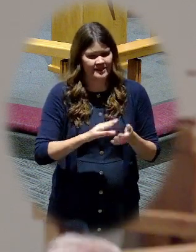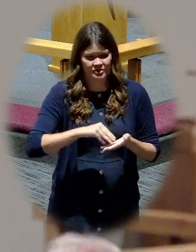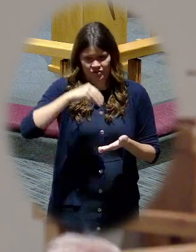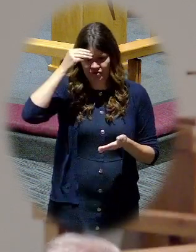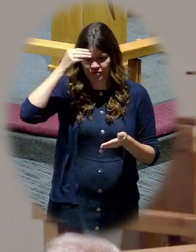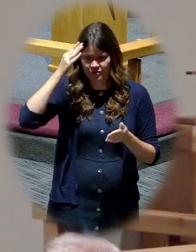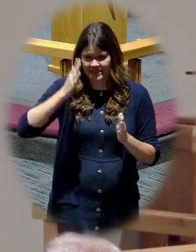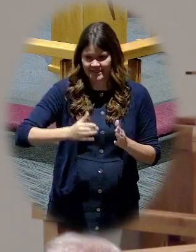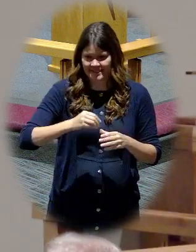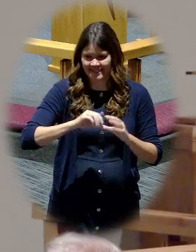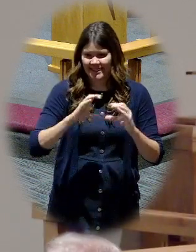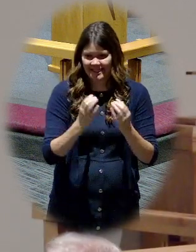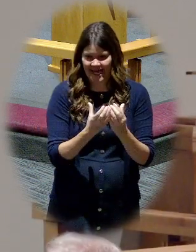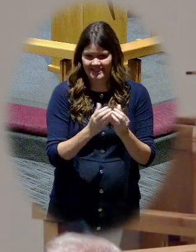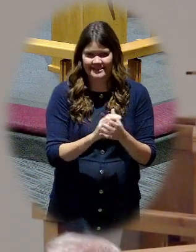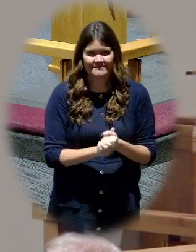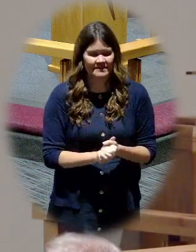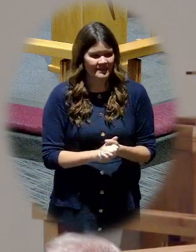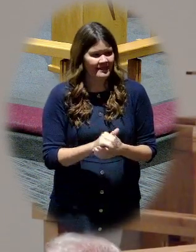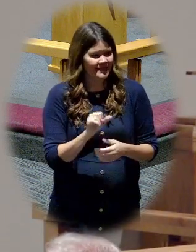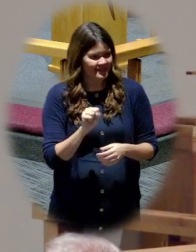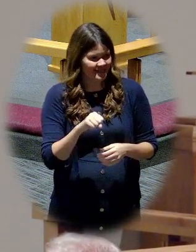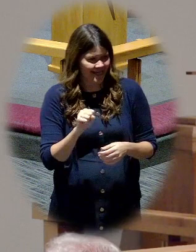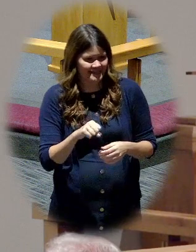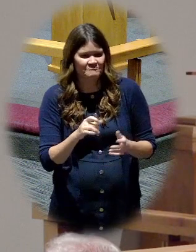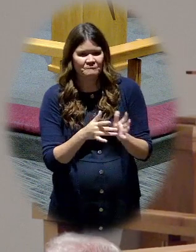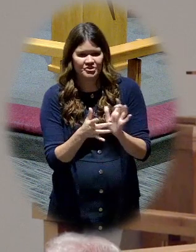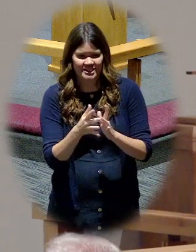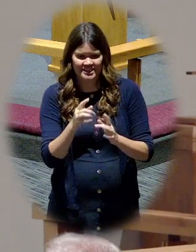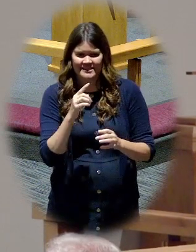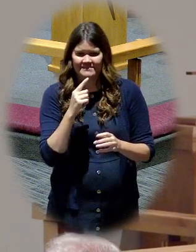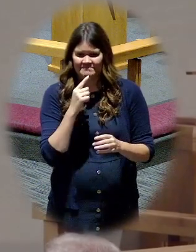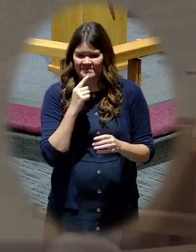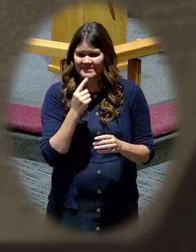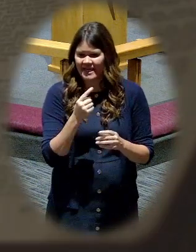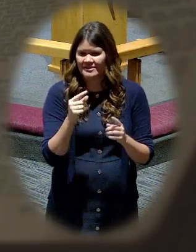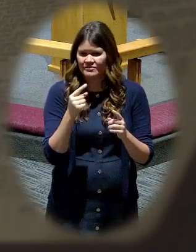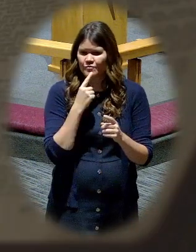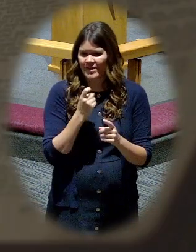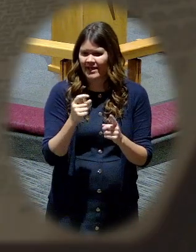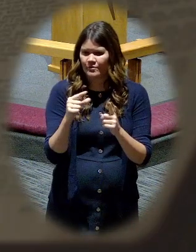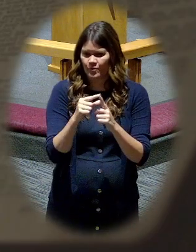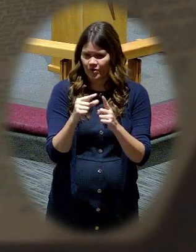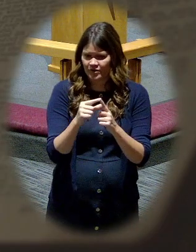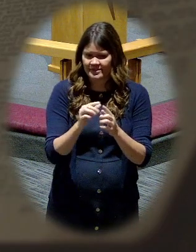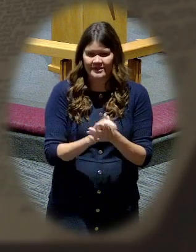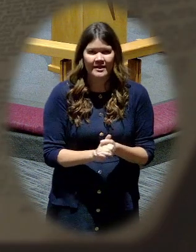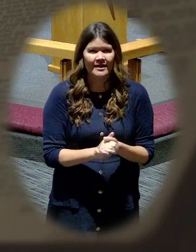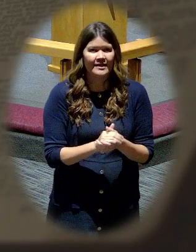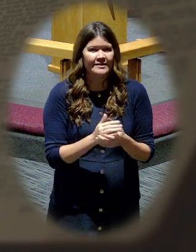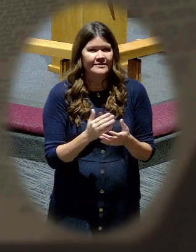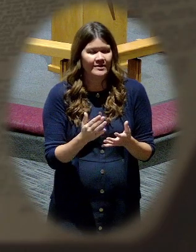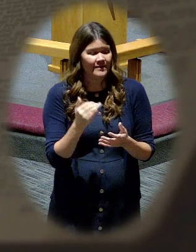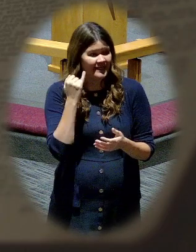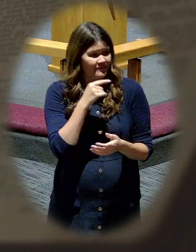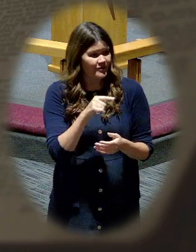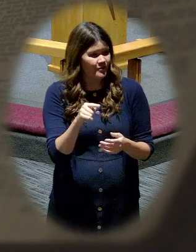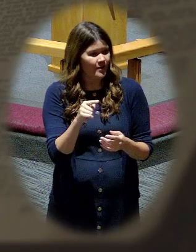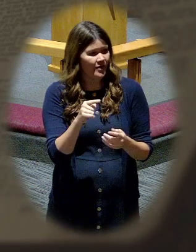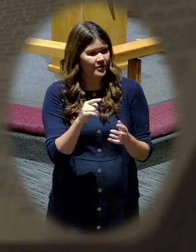the red letters? Of course, he said it, yeah. But for many Christian people, reading the word of our Lord from a red